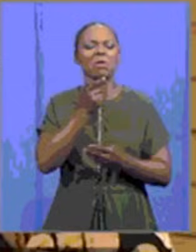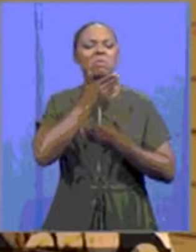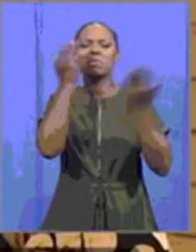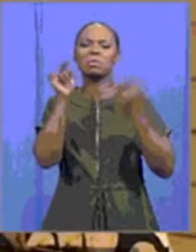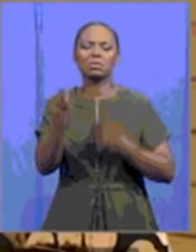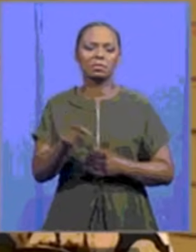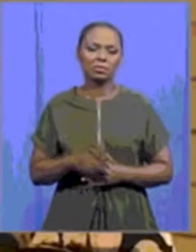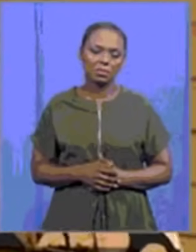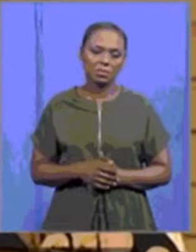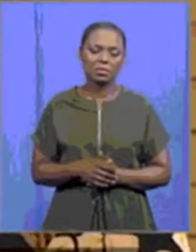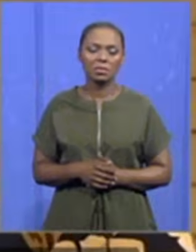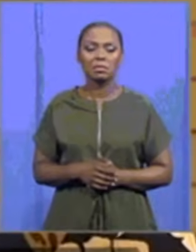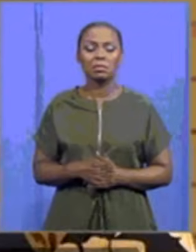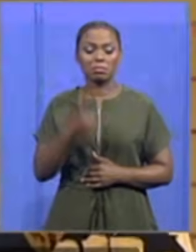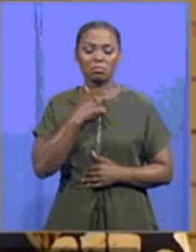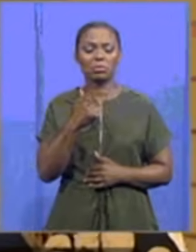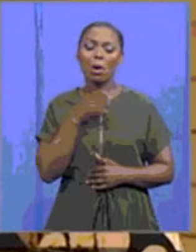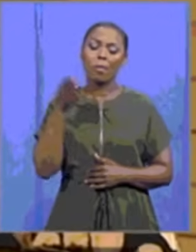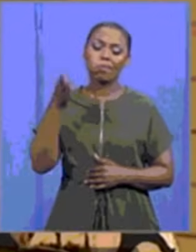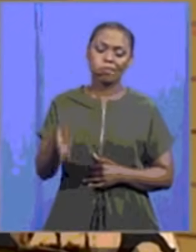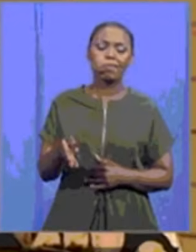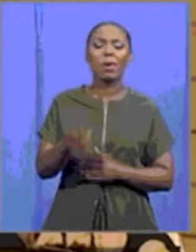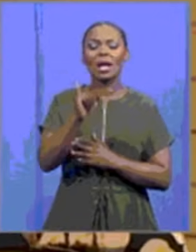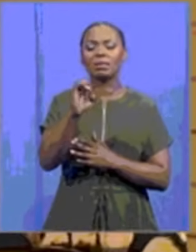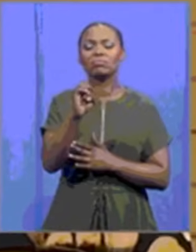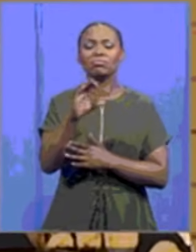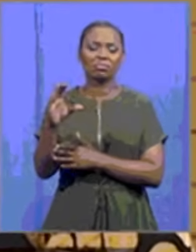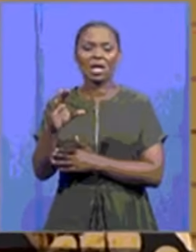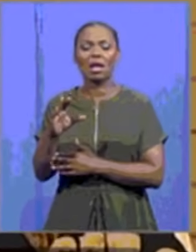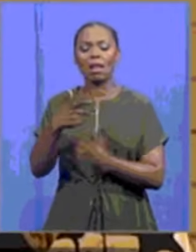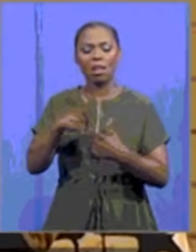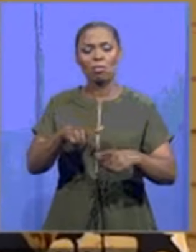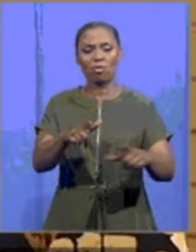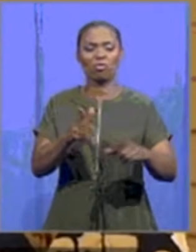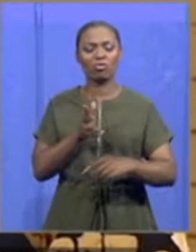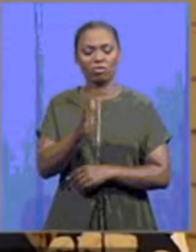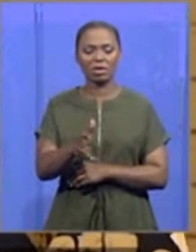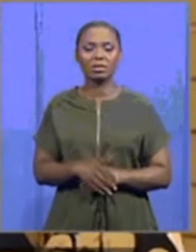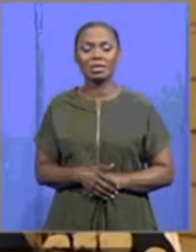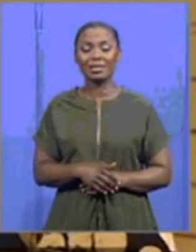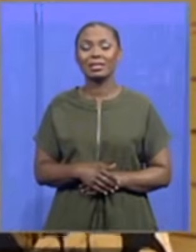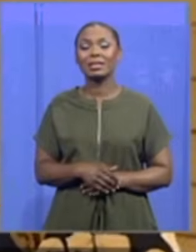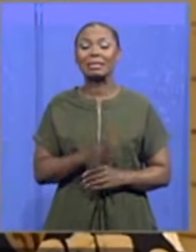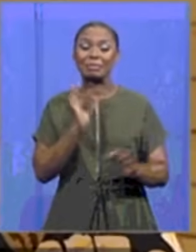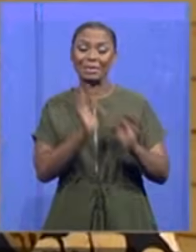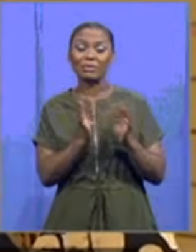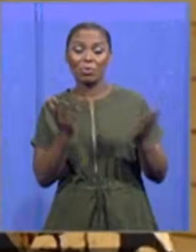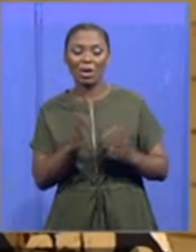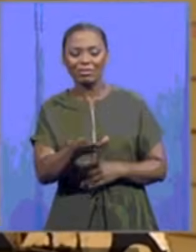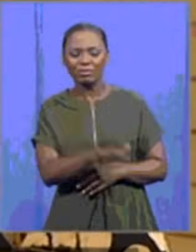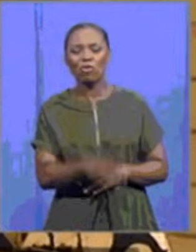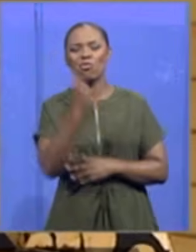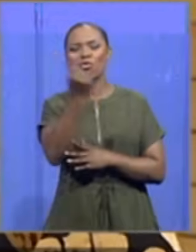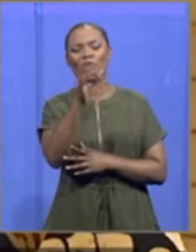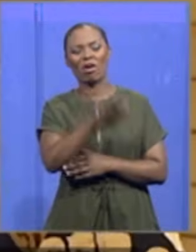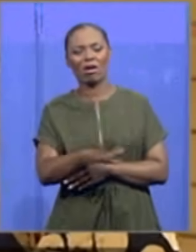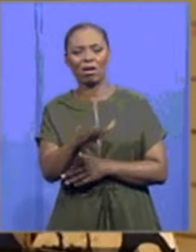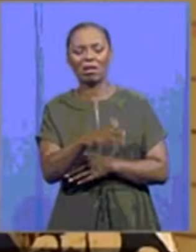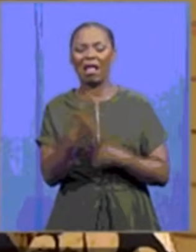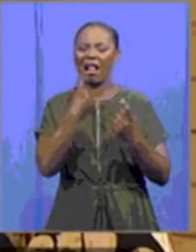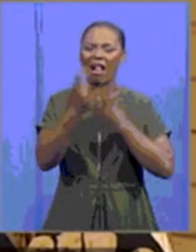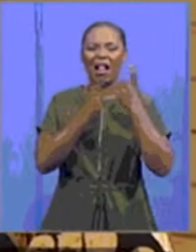a go iponagatsa ko IEC Limpopo, especially mo Polokwane, go tlhagisa matshwenyego a rona ka sengwe